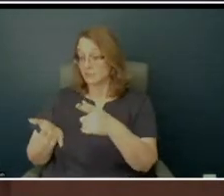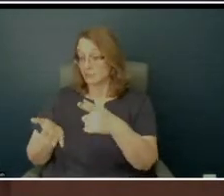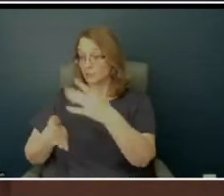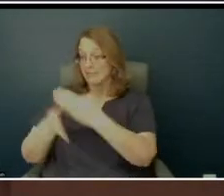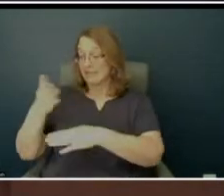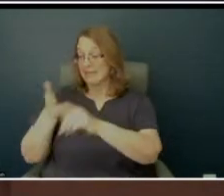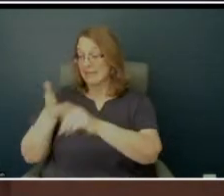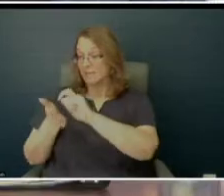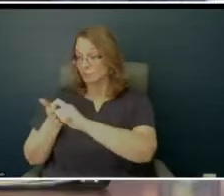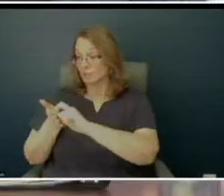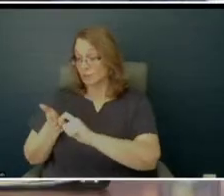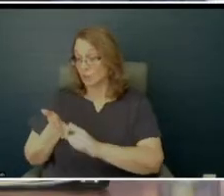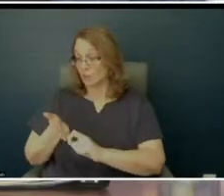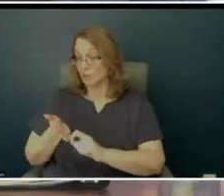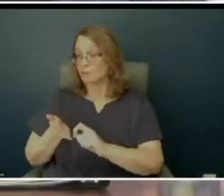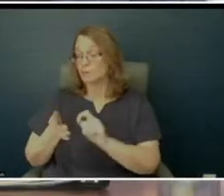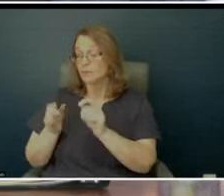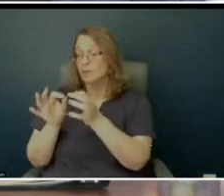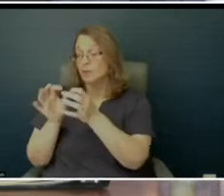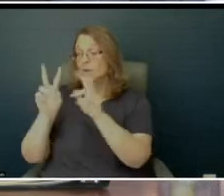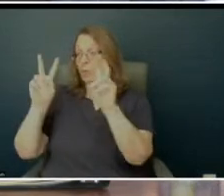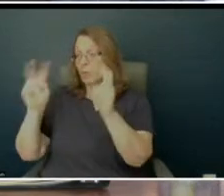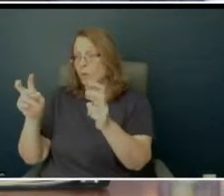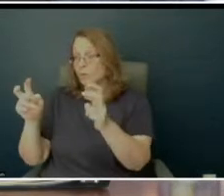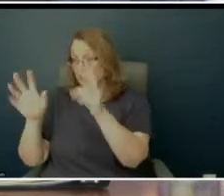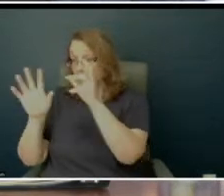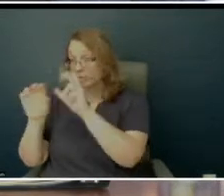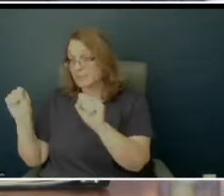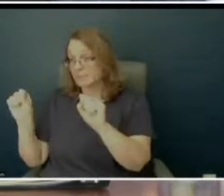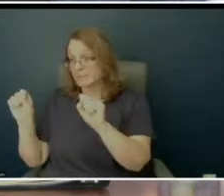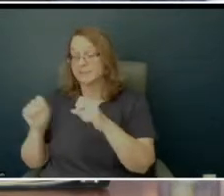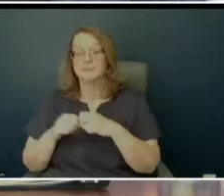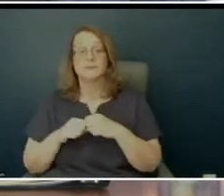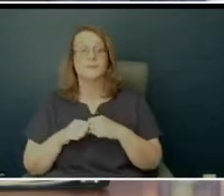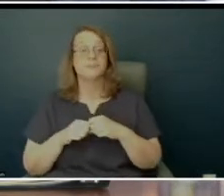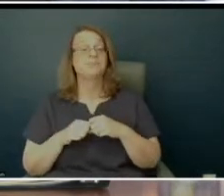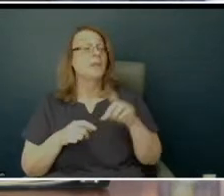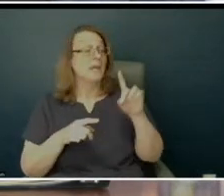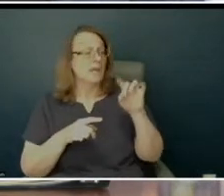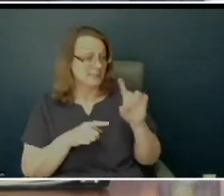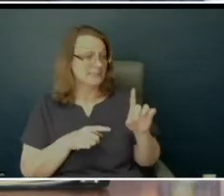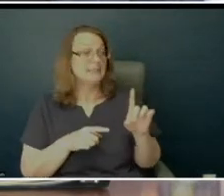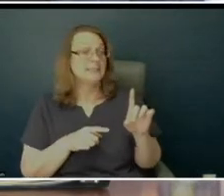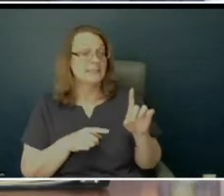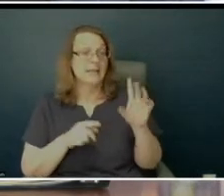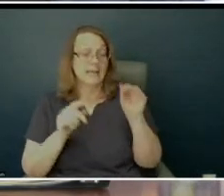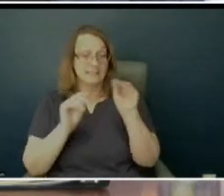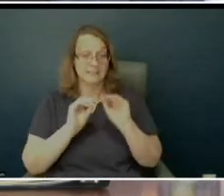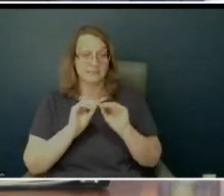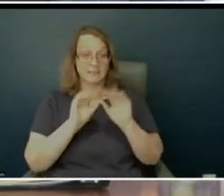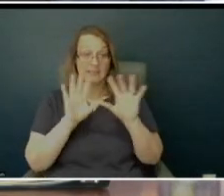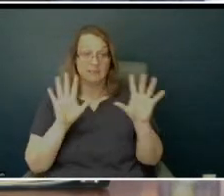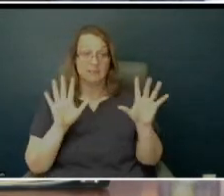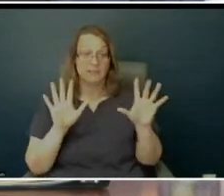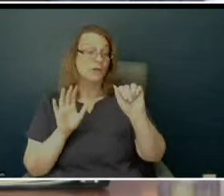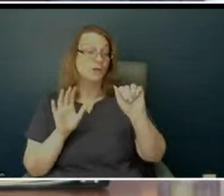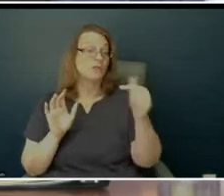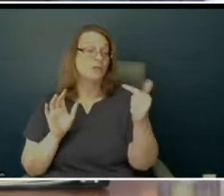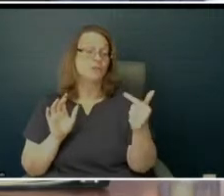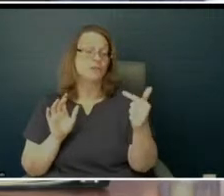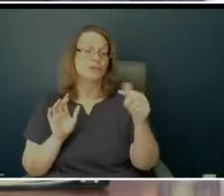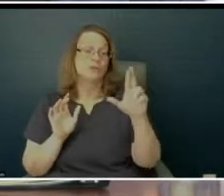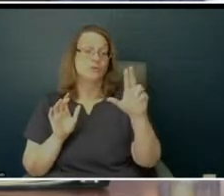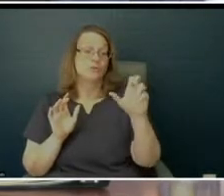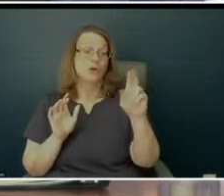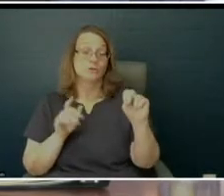president? I did, and to make it clear, Attorney General Rosen called me on my government cell phone, said he'd been on